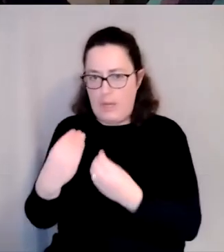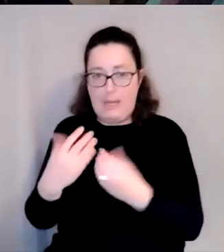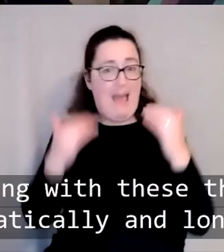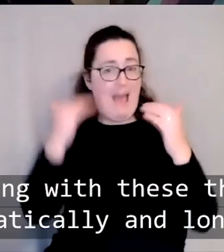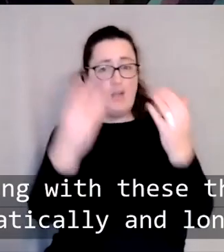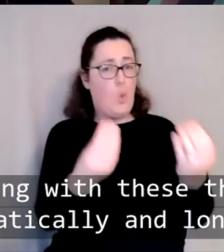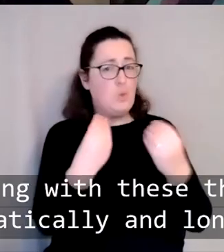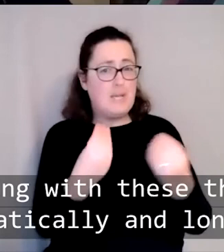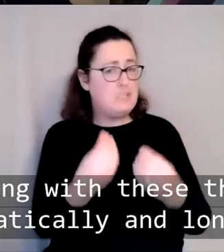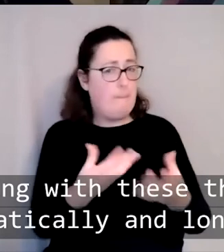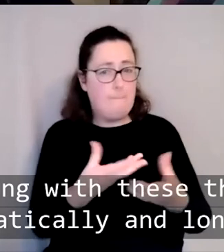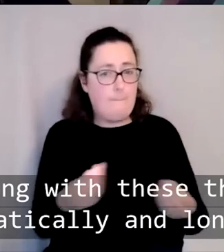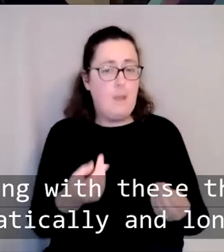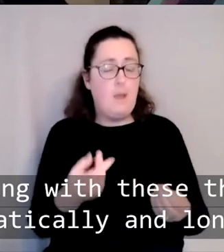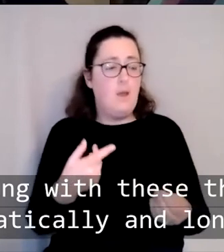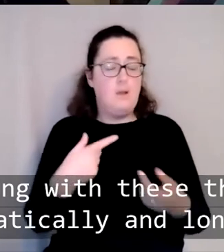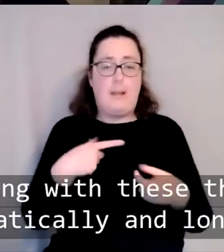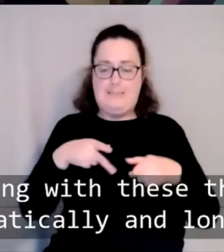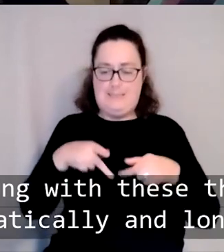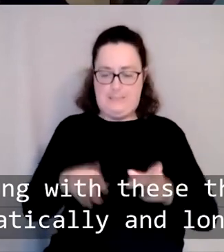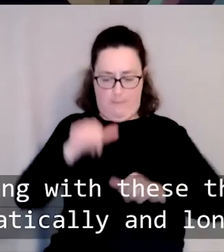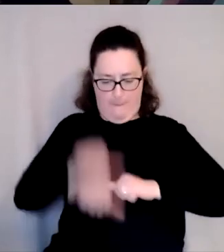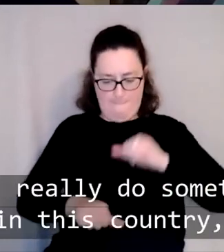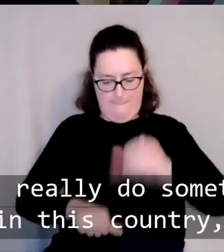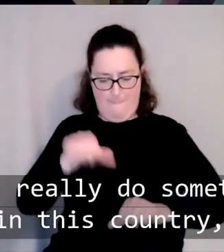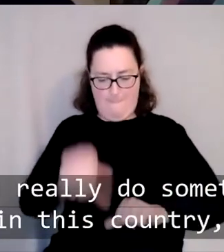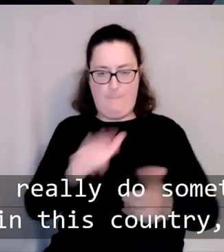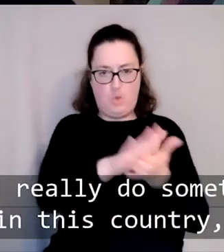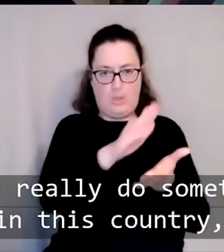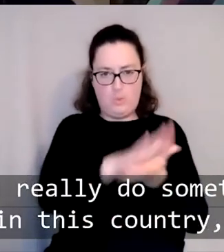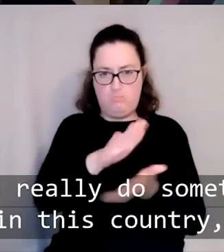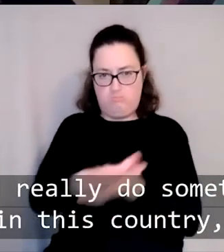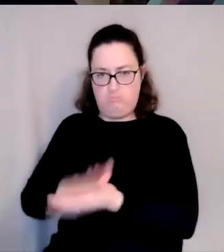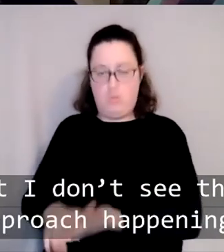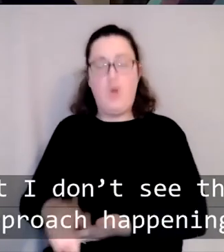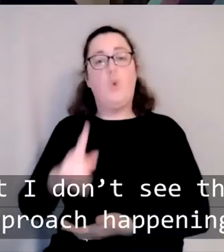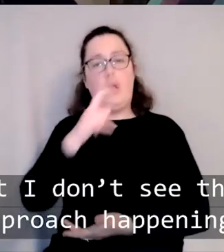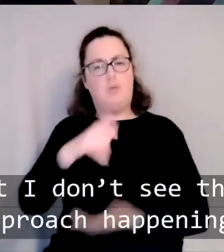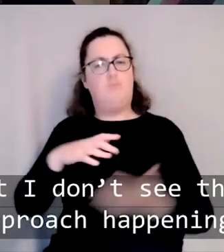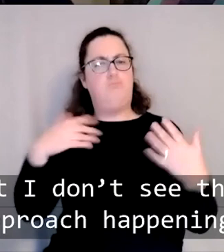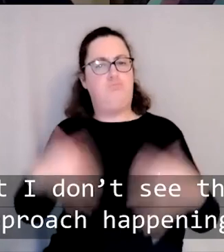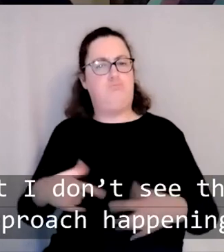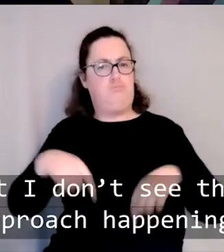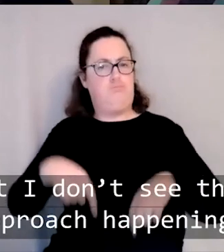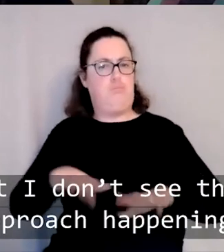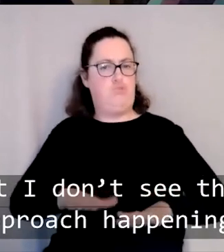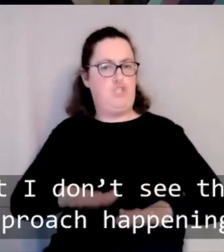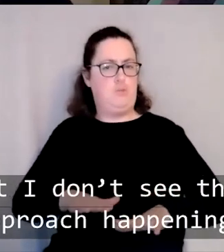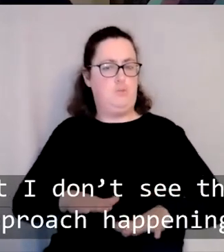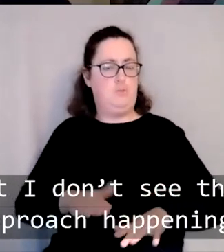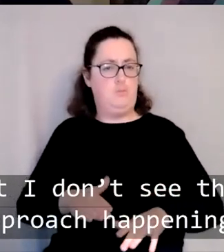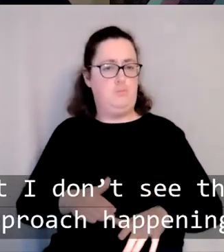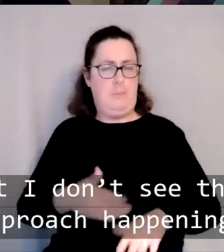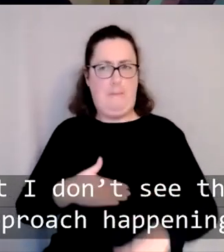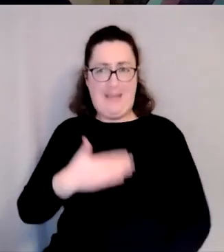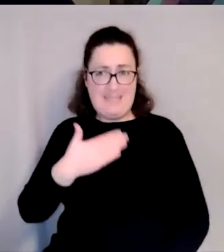and dealing with these things systematically and long term, you could really do something with this country. But I don't see that kind